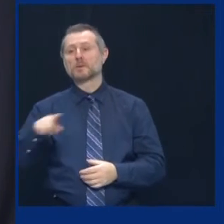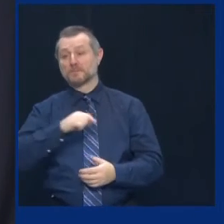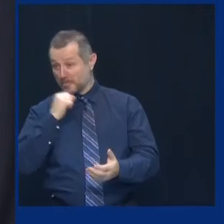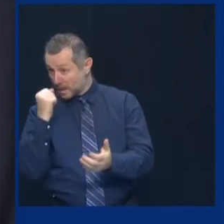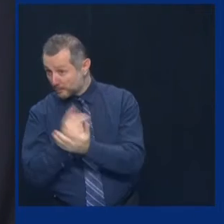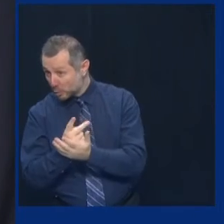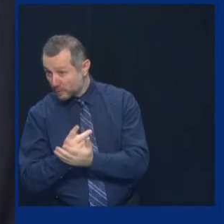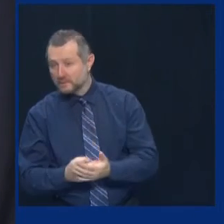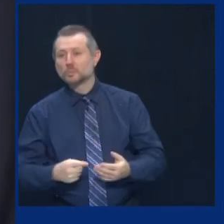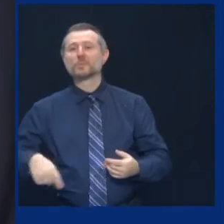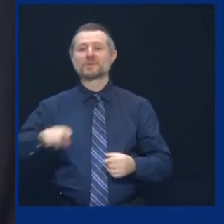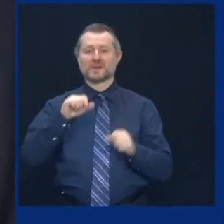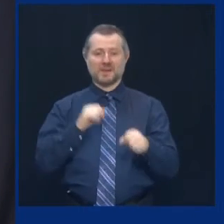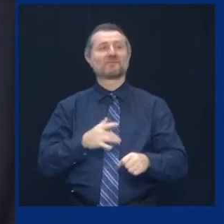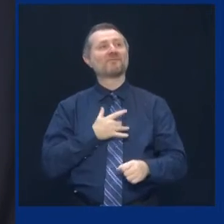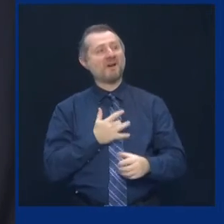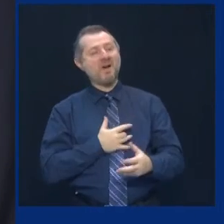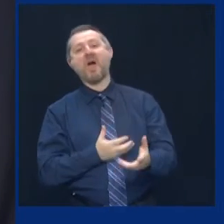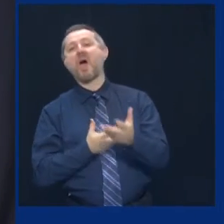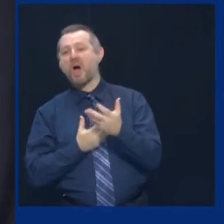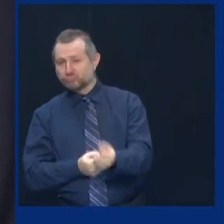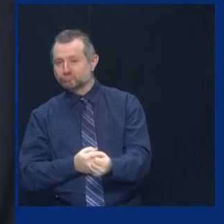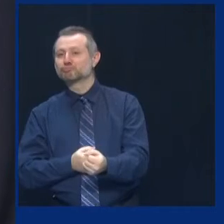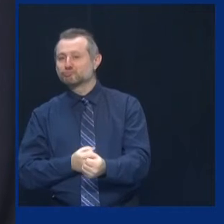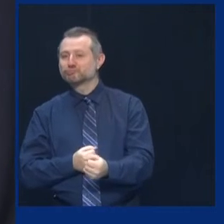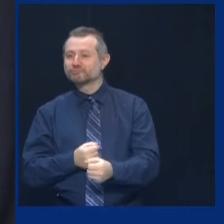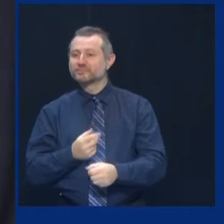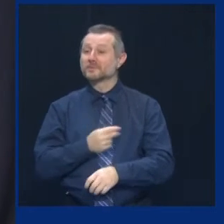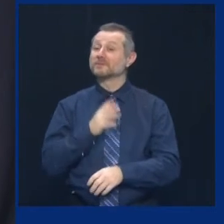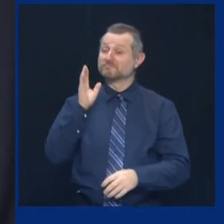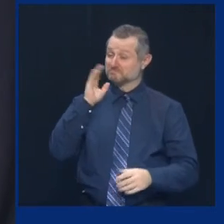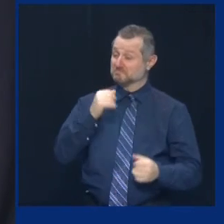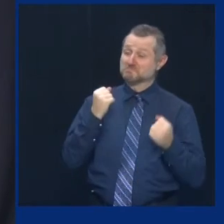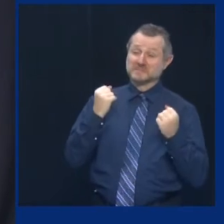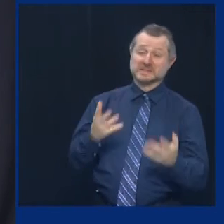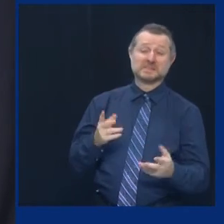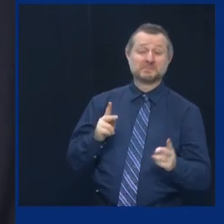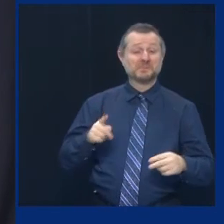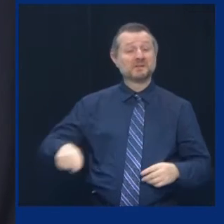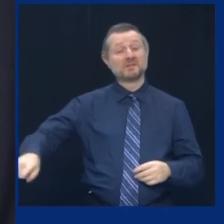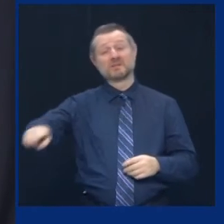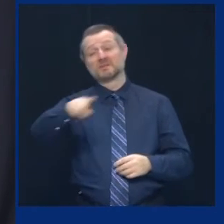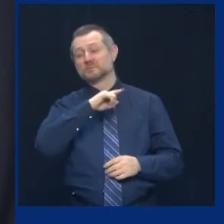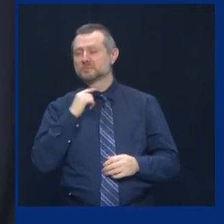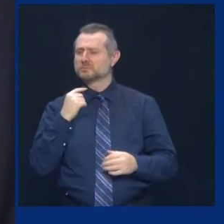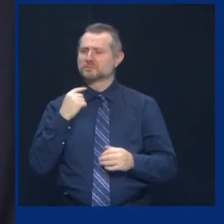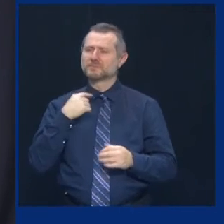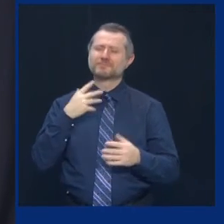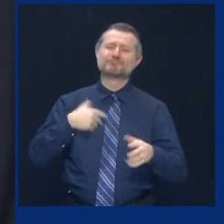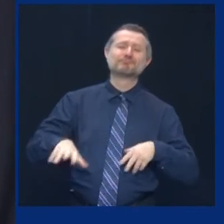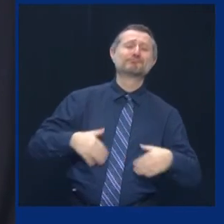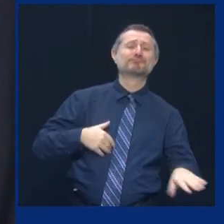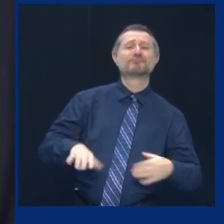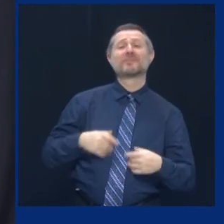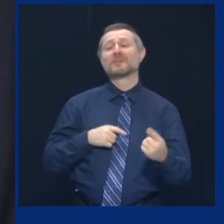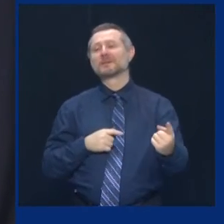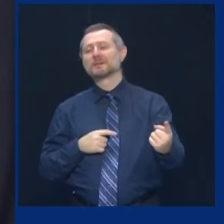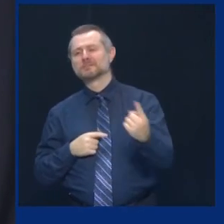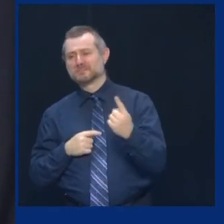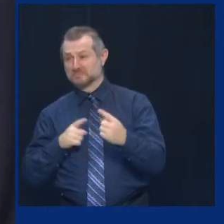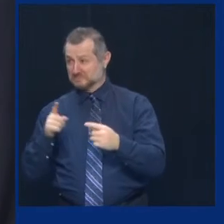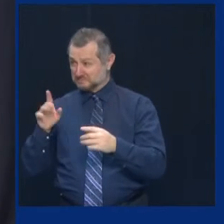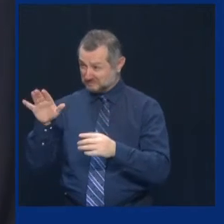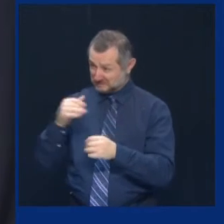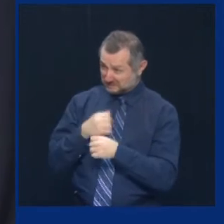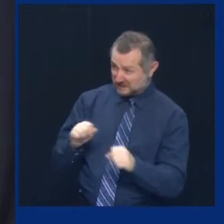the vaccine. And I have a lot of people who just say to me when I walk around, well, if it's so safe, why didn't you